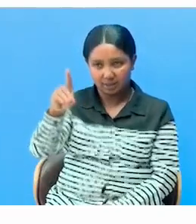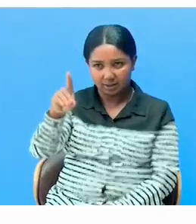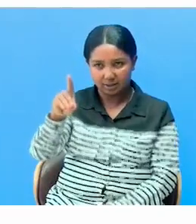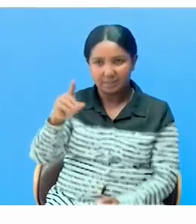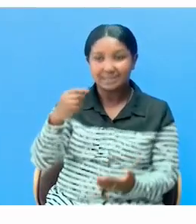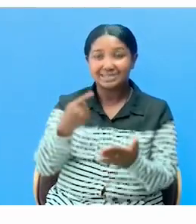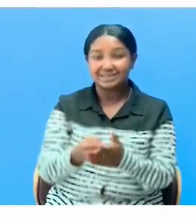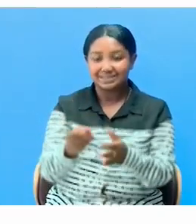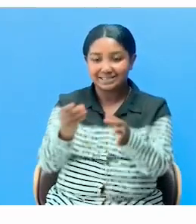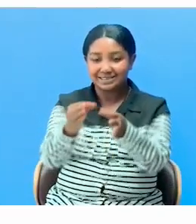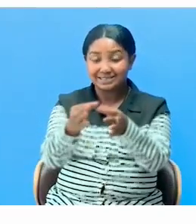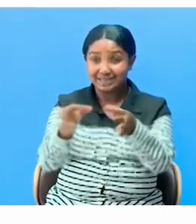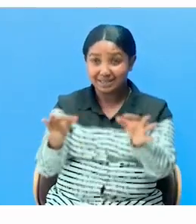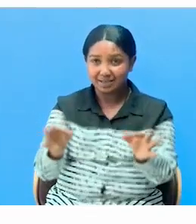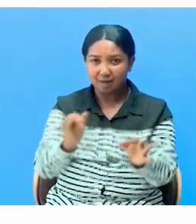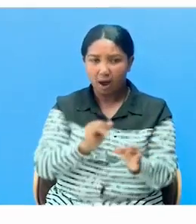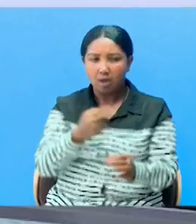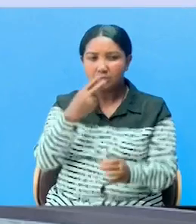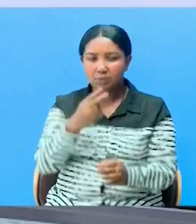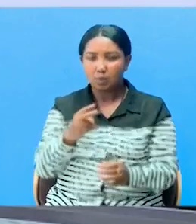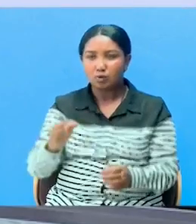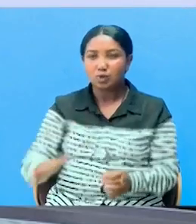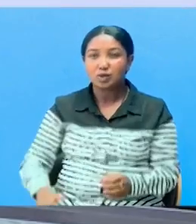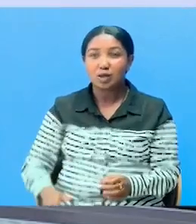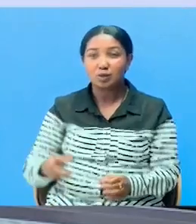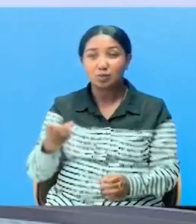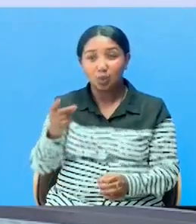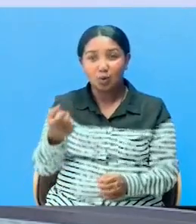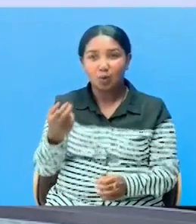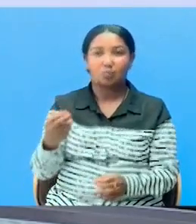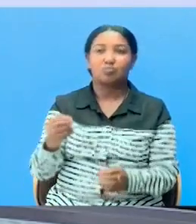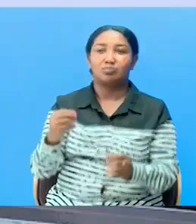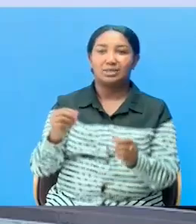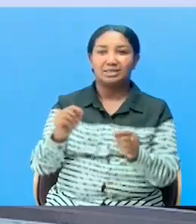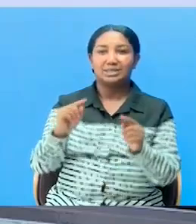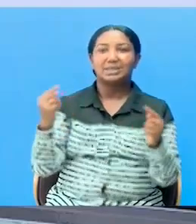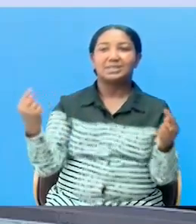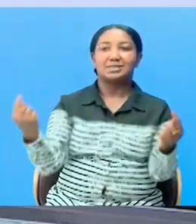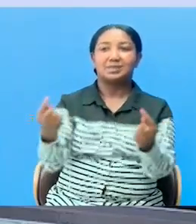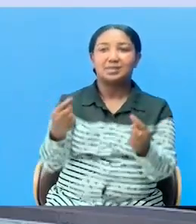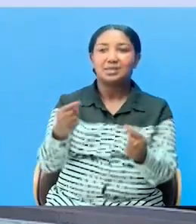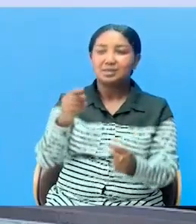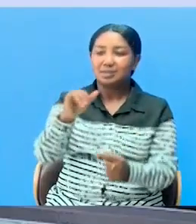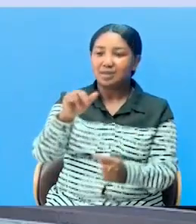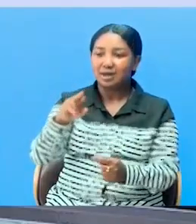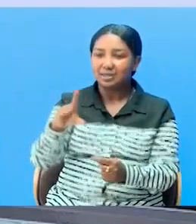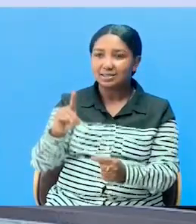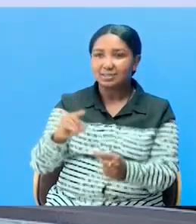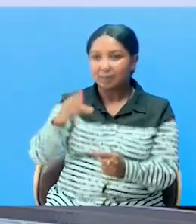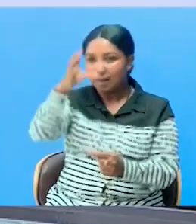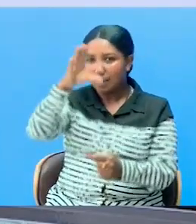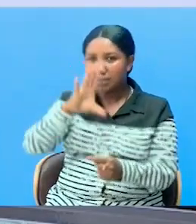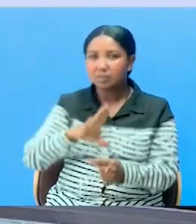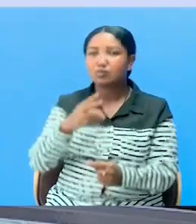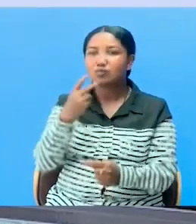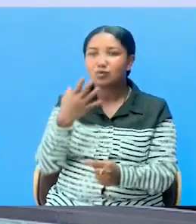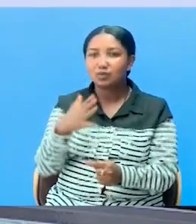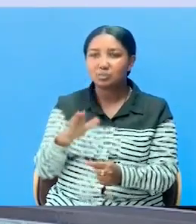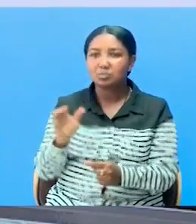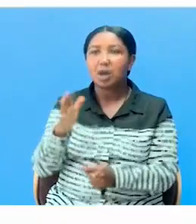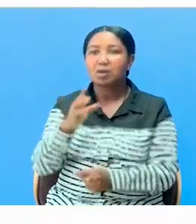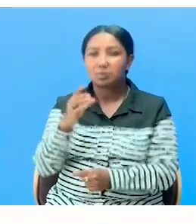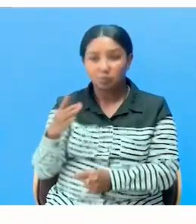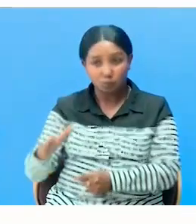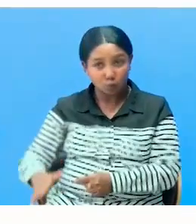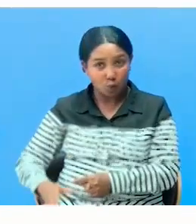In this sentence, I saw the dog on the yard. In this sentence, this person saw what kinds of